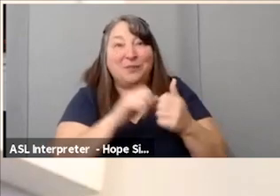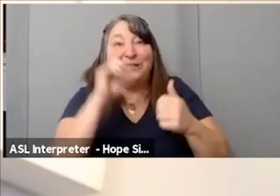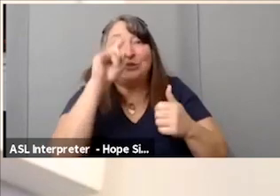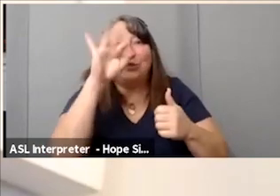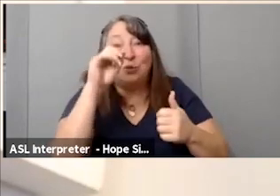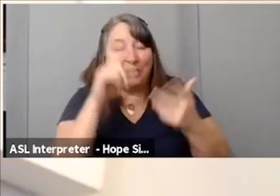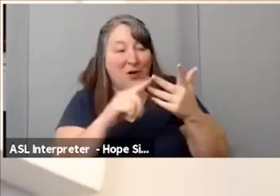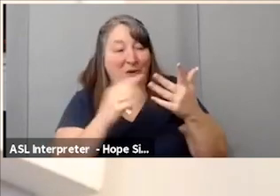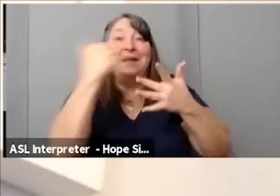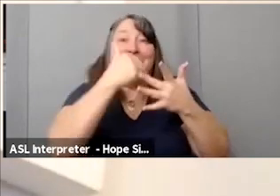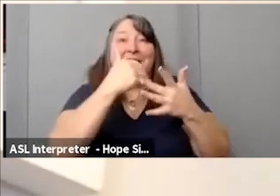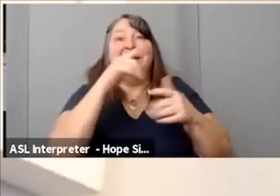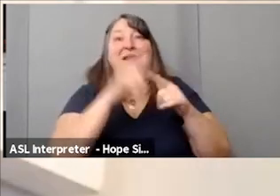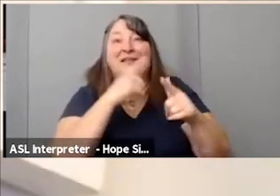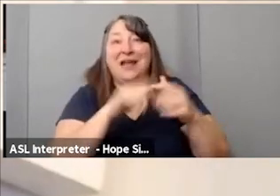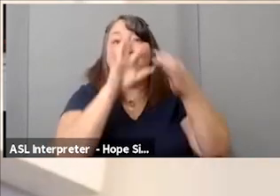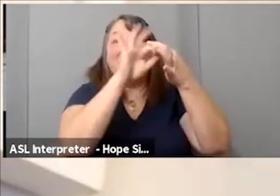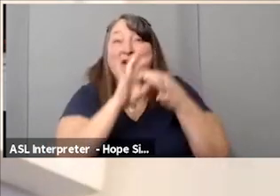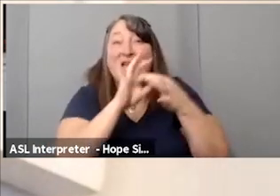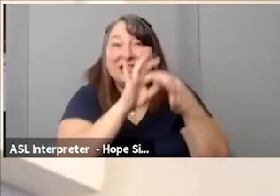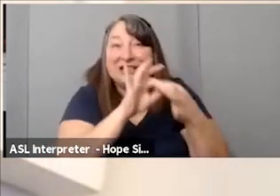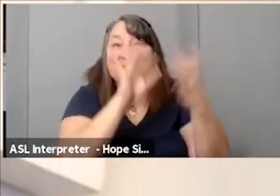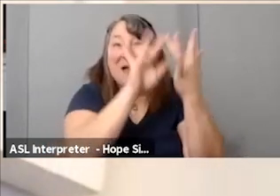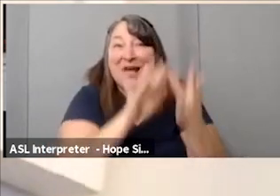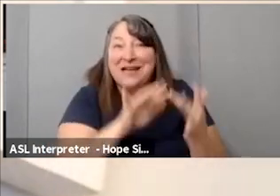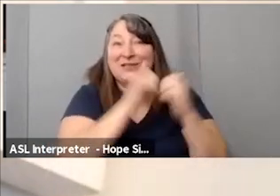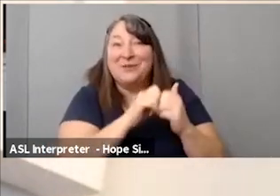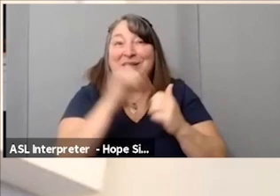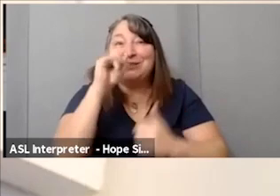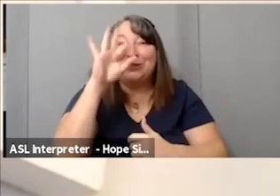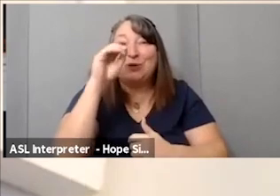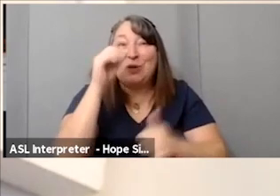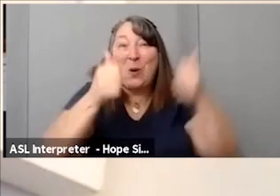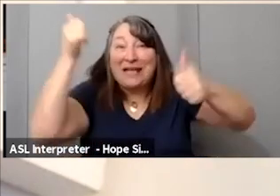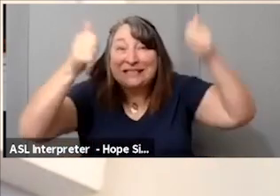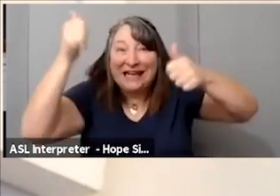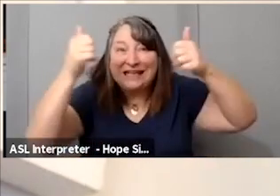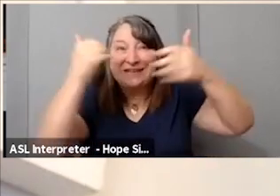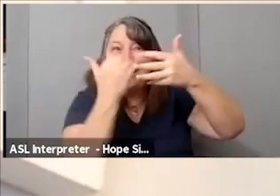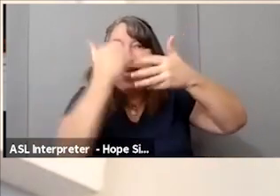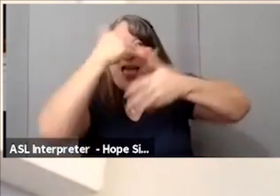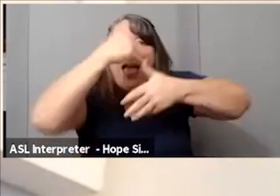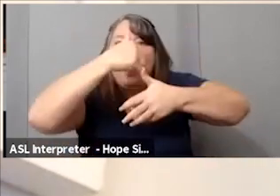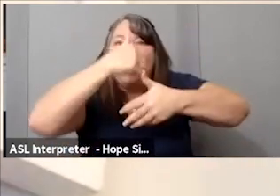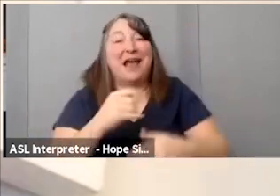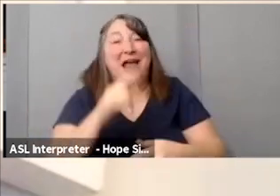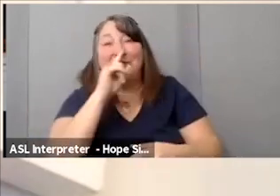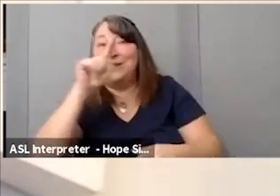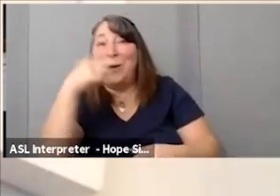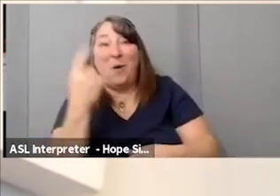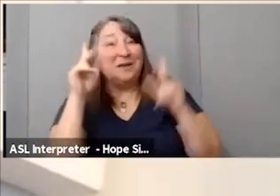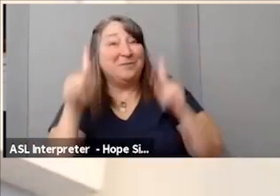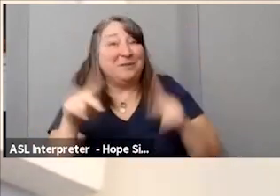that time, being the only one really on the inside, you know, as a product of